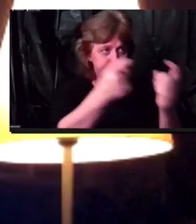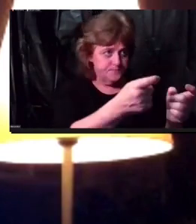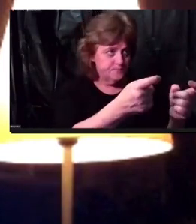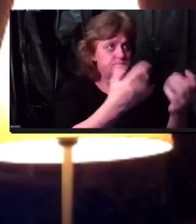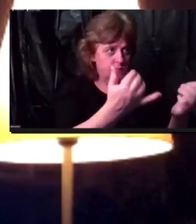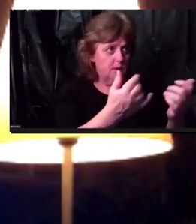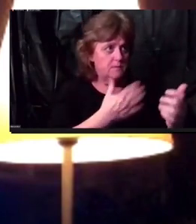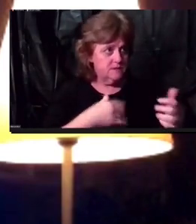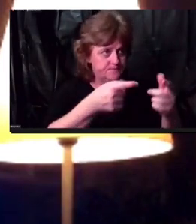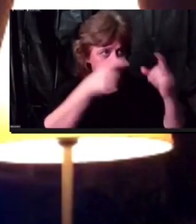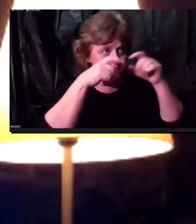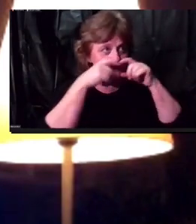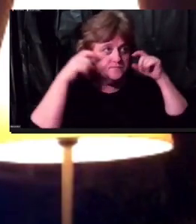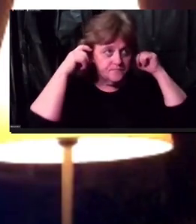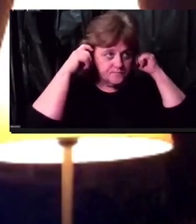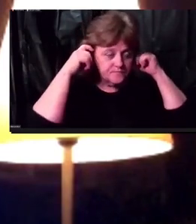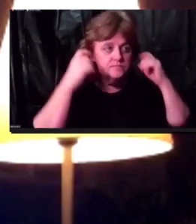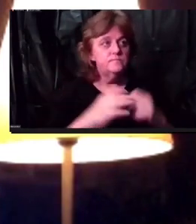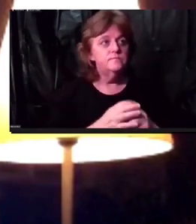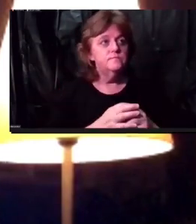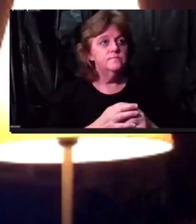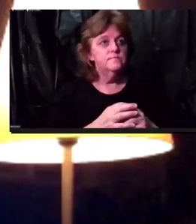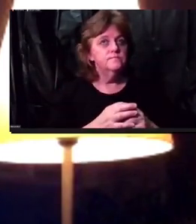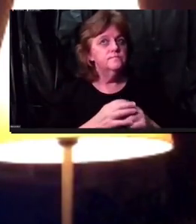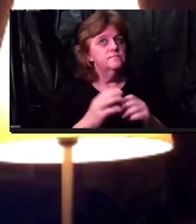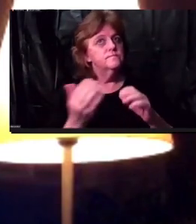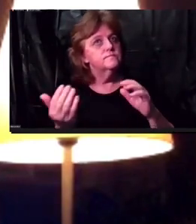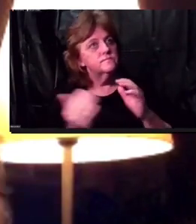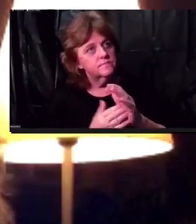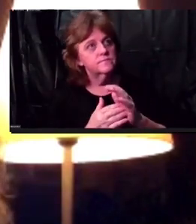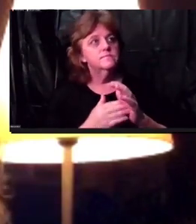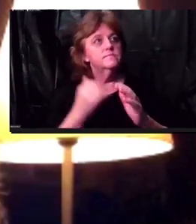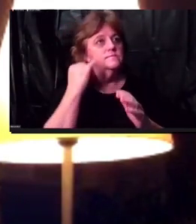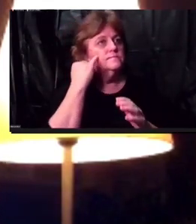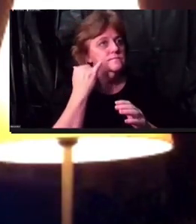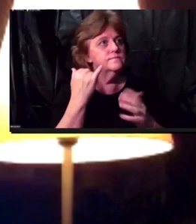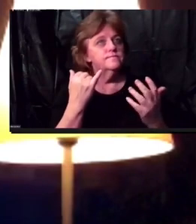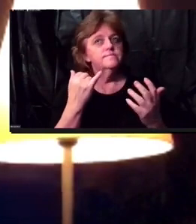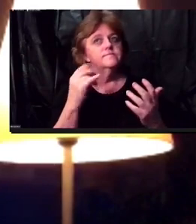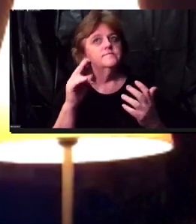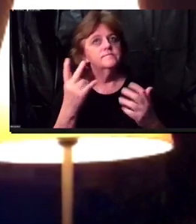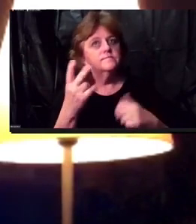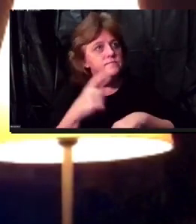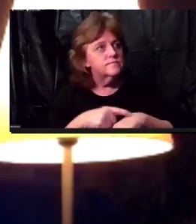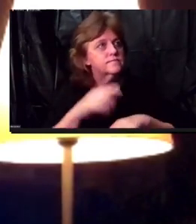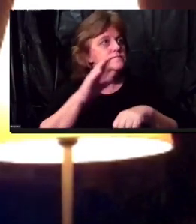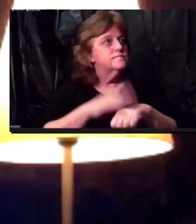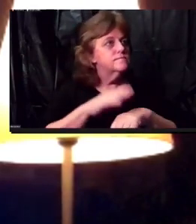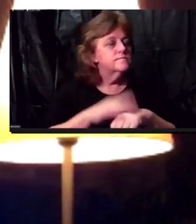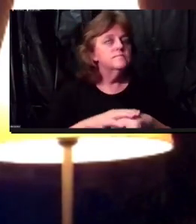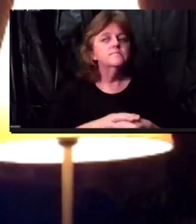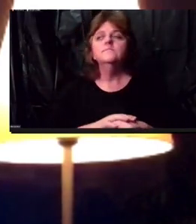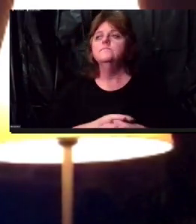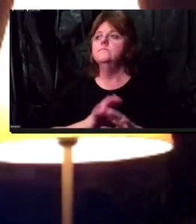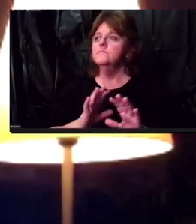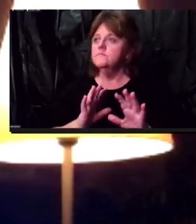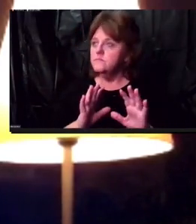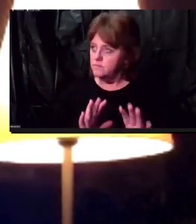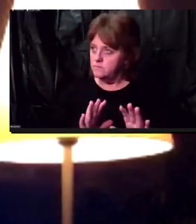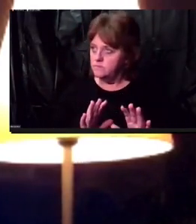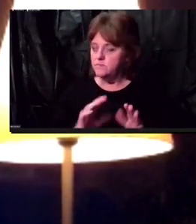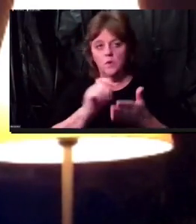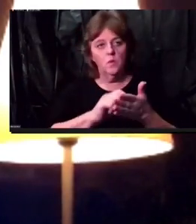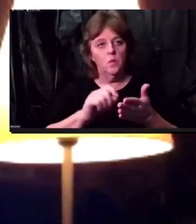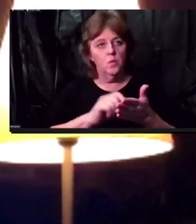up. On a subsequent time, if there is a second warning, this is when we're starting to get